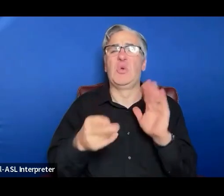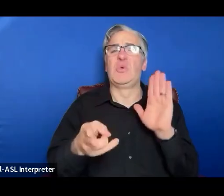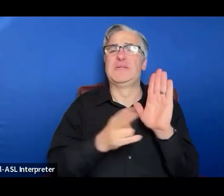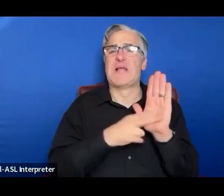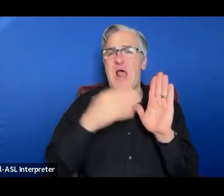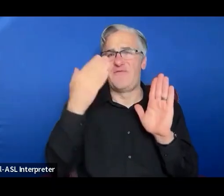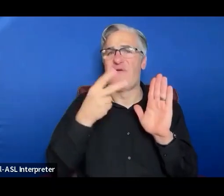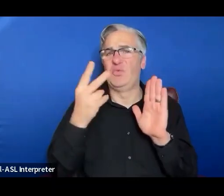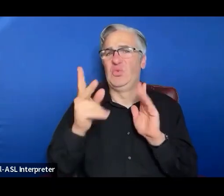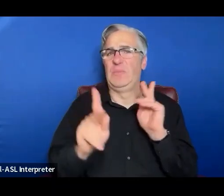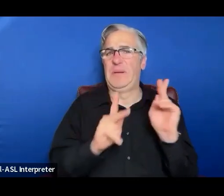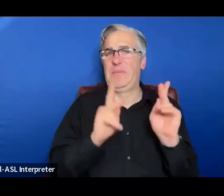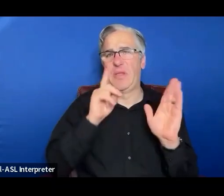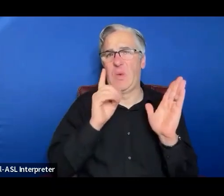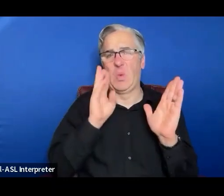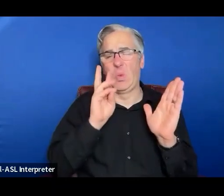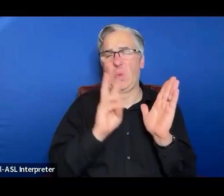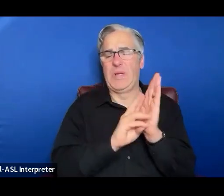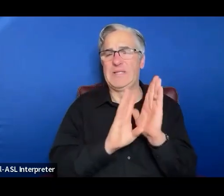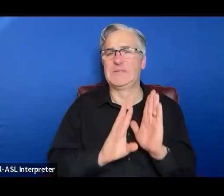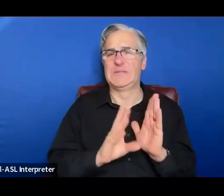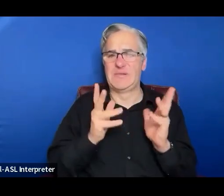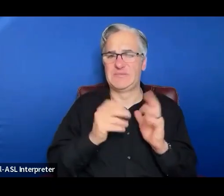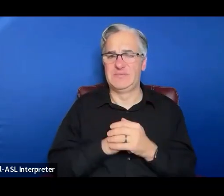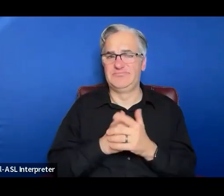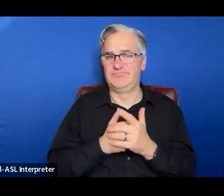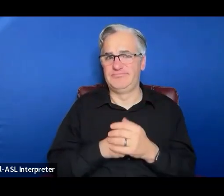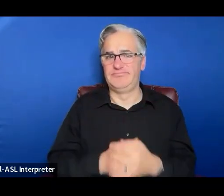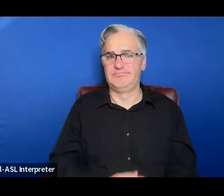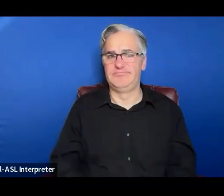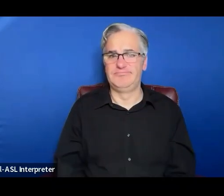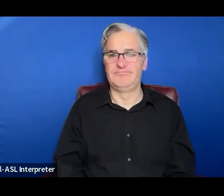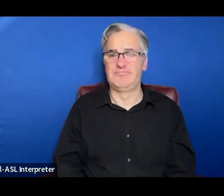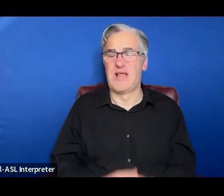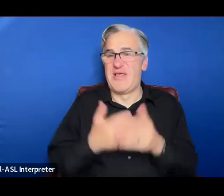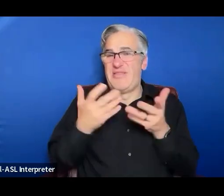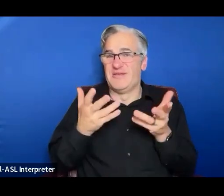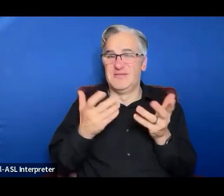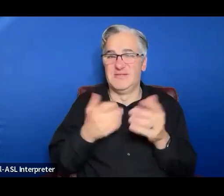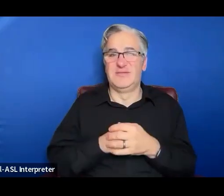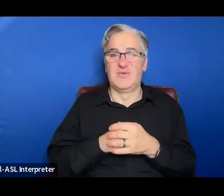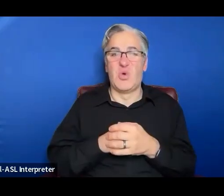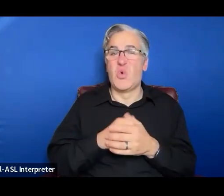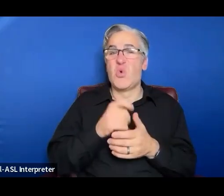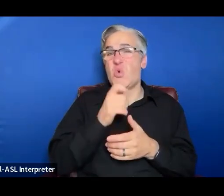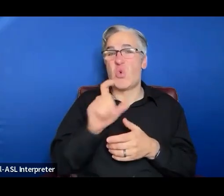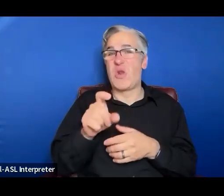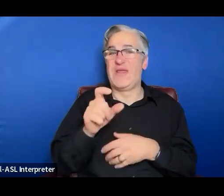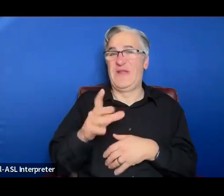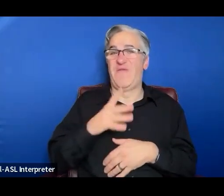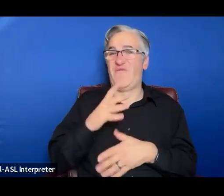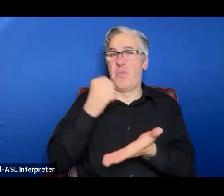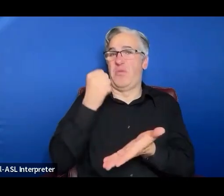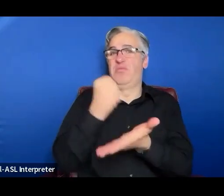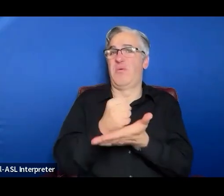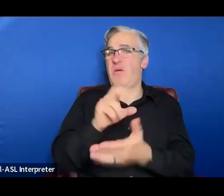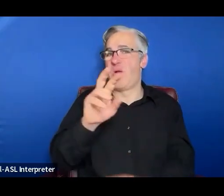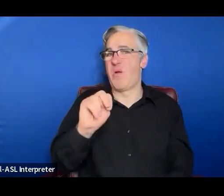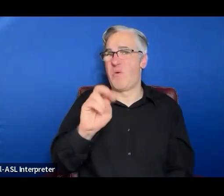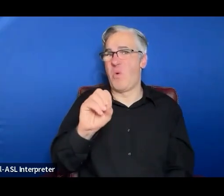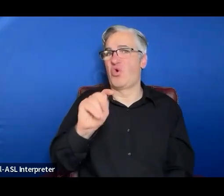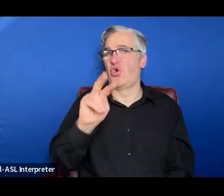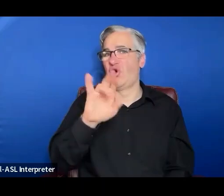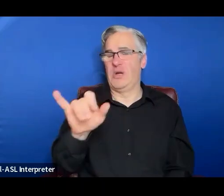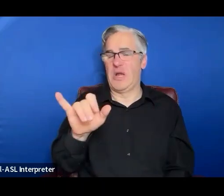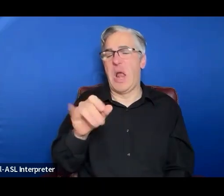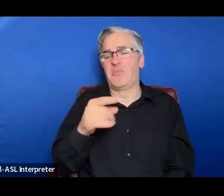front of two witnesses who then also sign. And that's all there is to it. You don't even have to have it notarized. But I'm sure